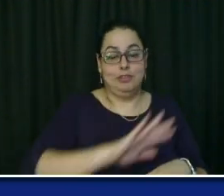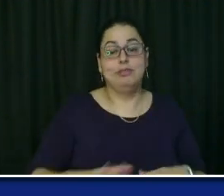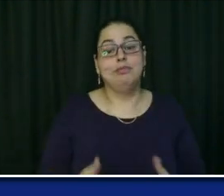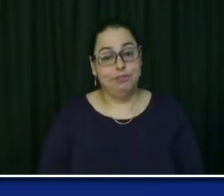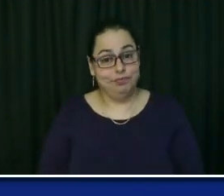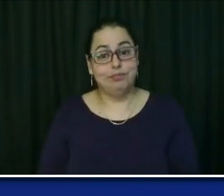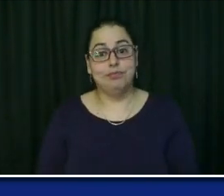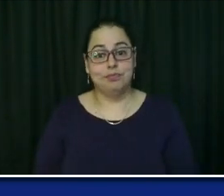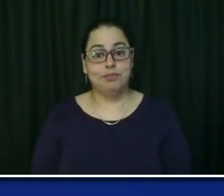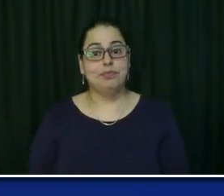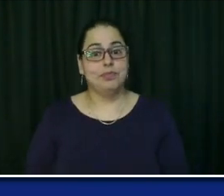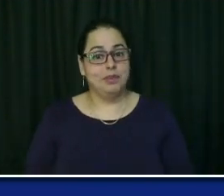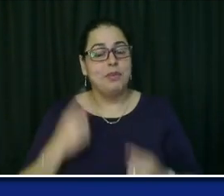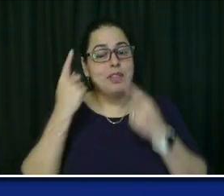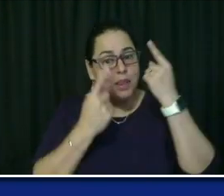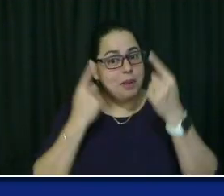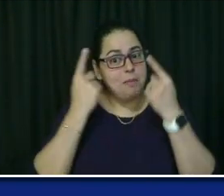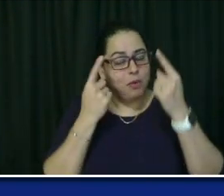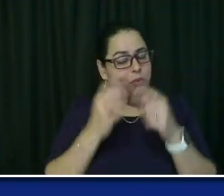I think the last time I looked, out of the